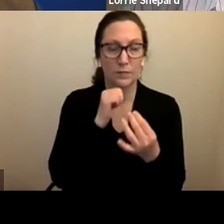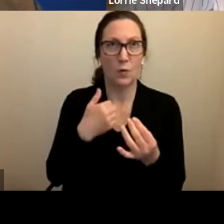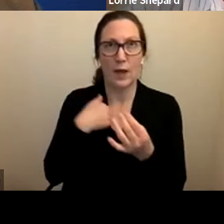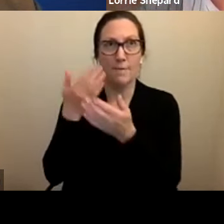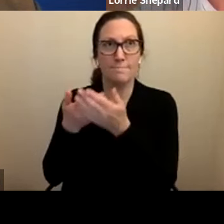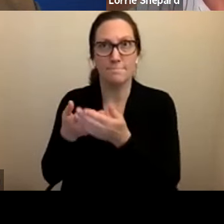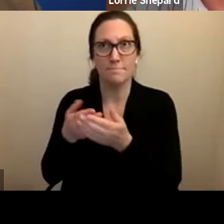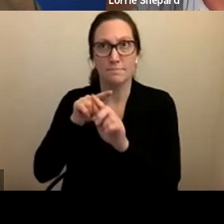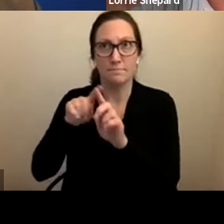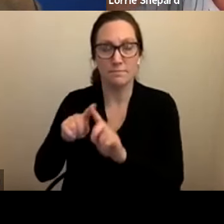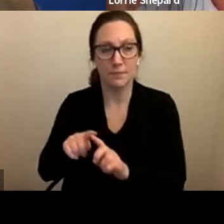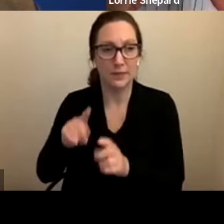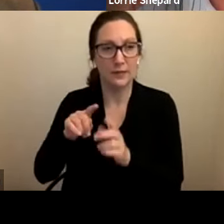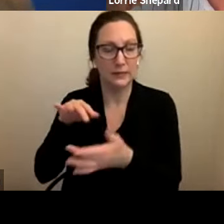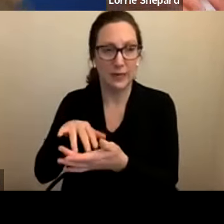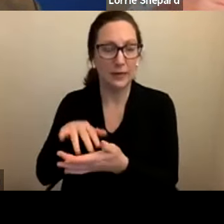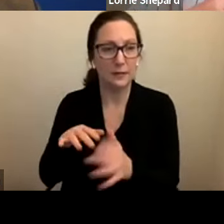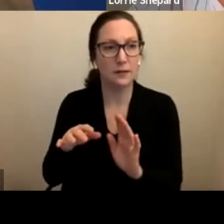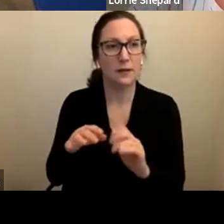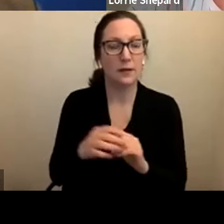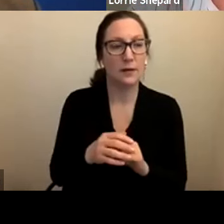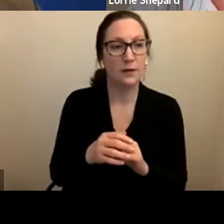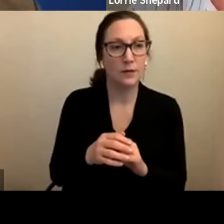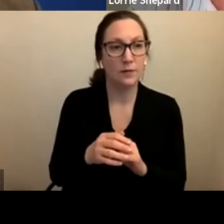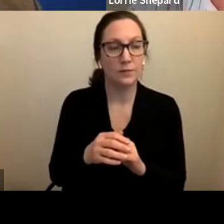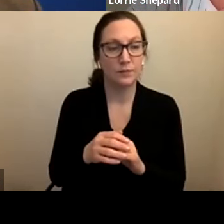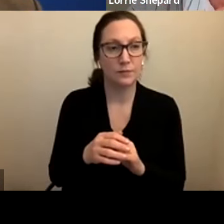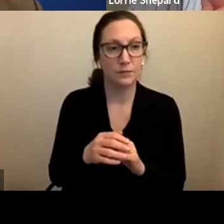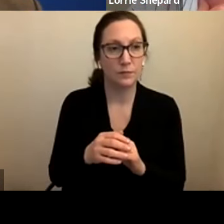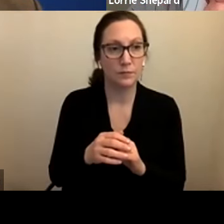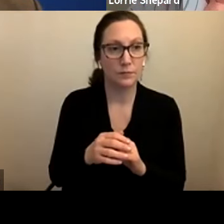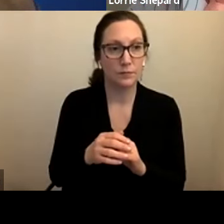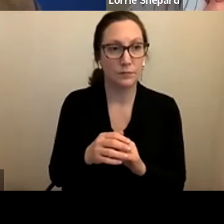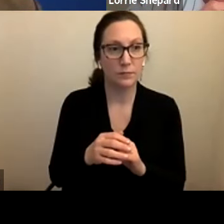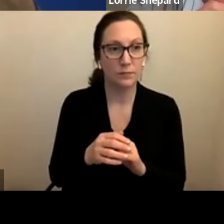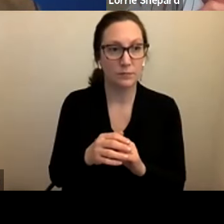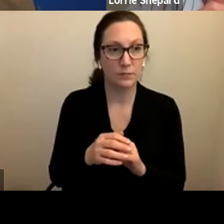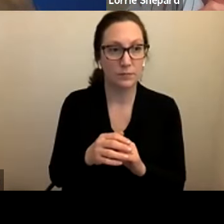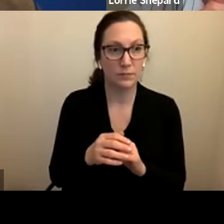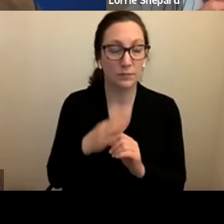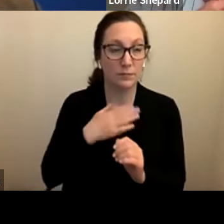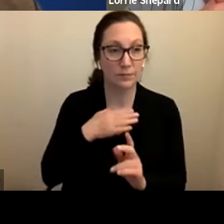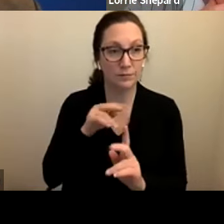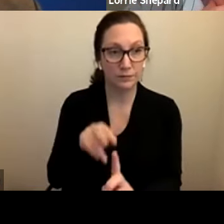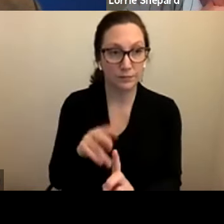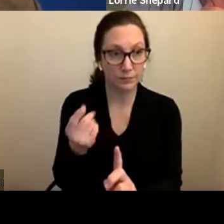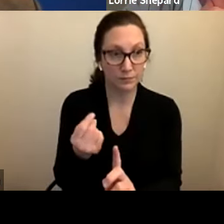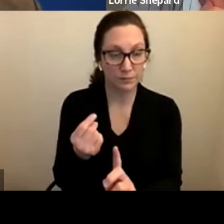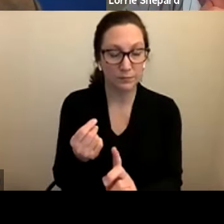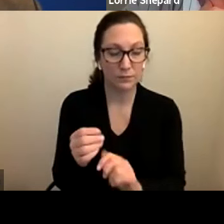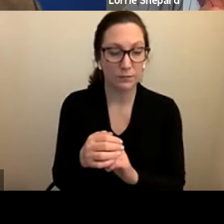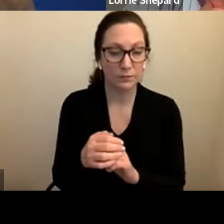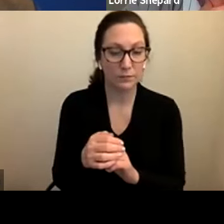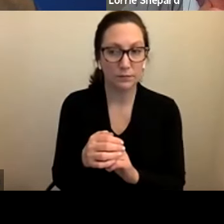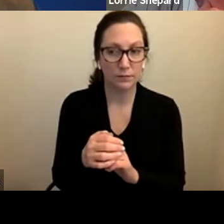ignore the studies that I'm summarizing. So now I'm thinking, here's my stance. I think